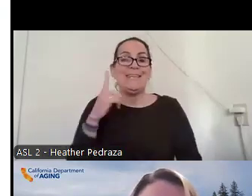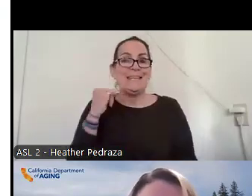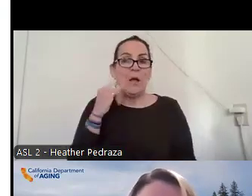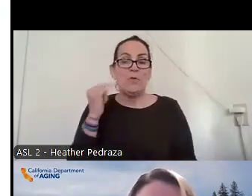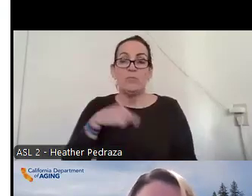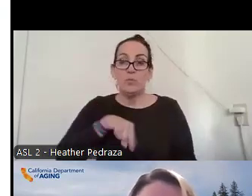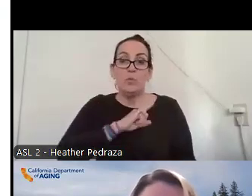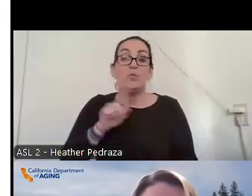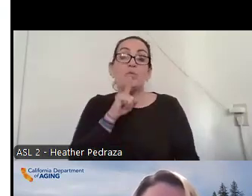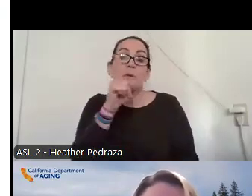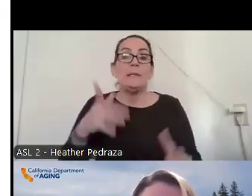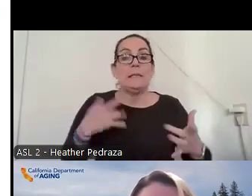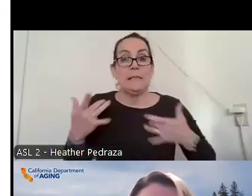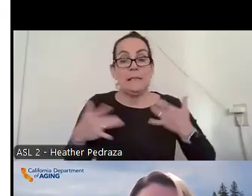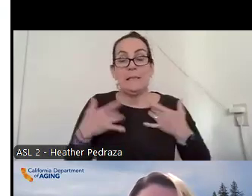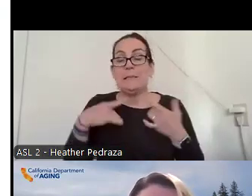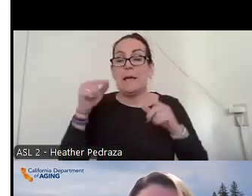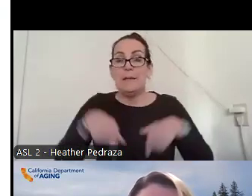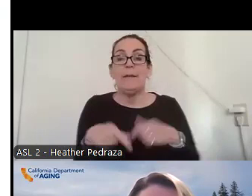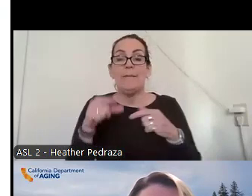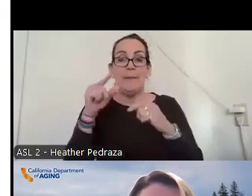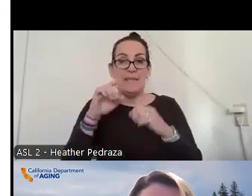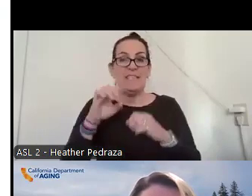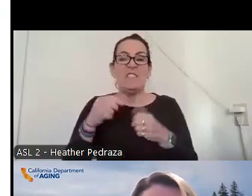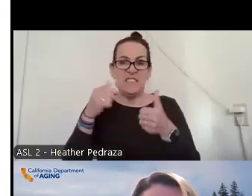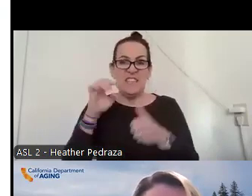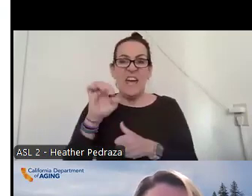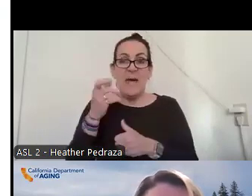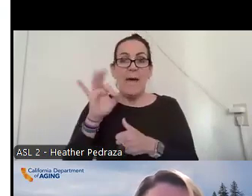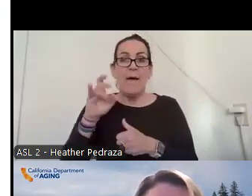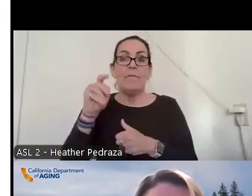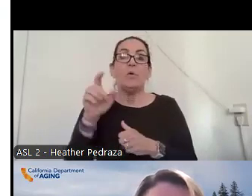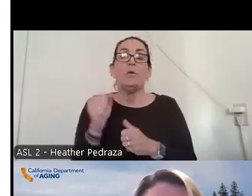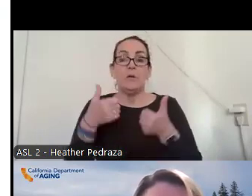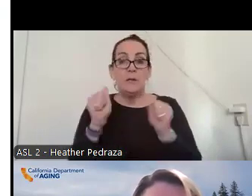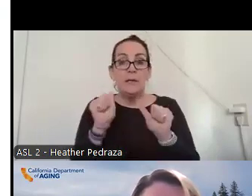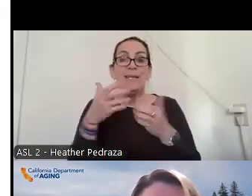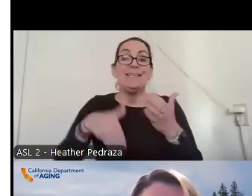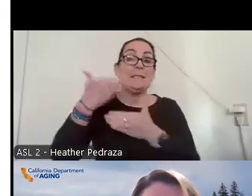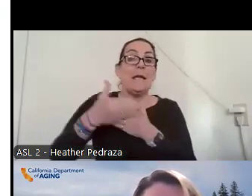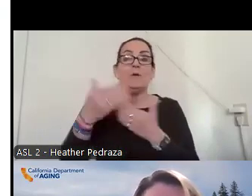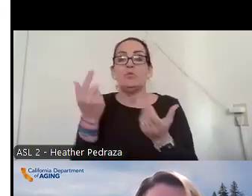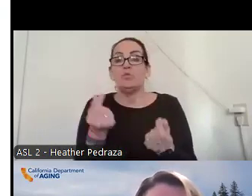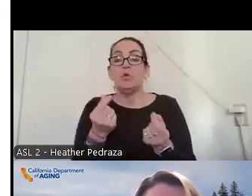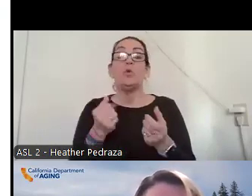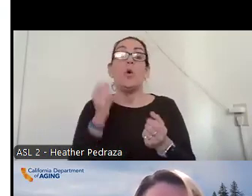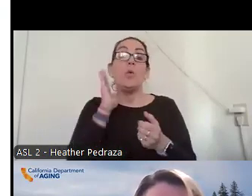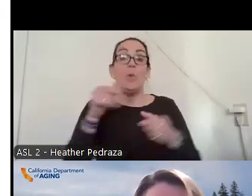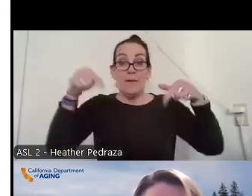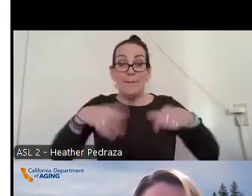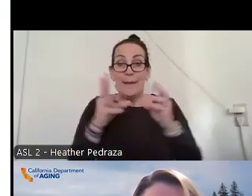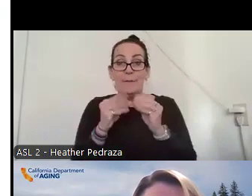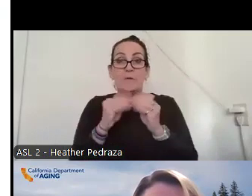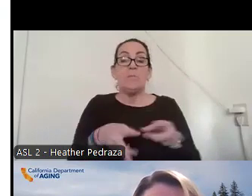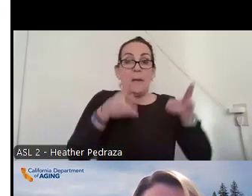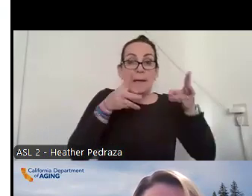excited about this effort. Our next steps are that we're going to start taking clips of these meetings and putting them on the website